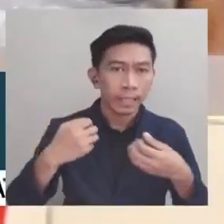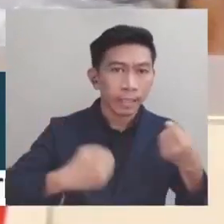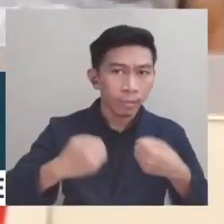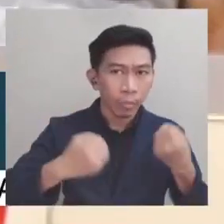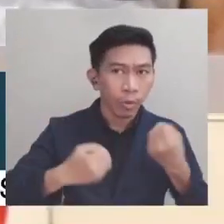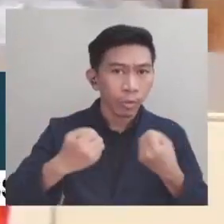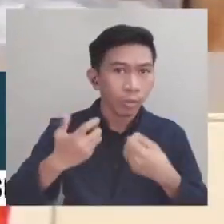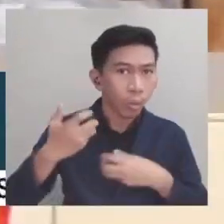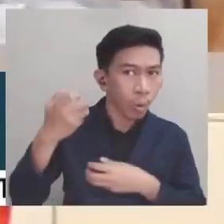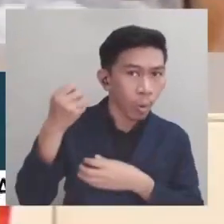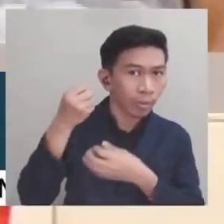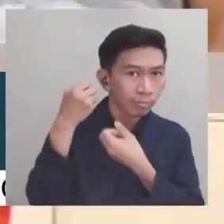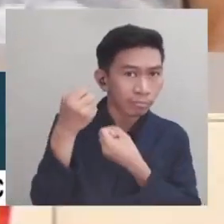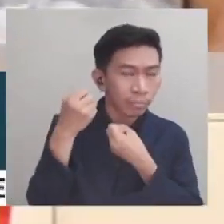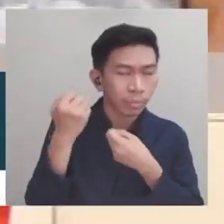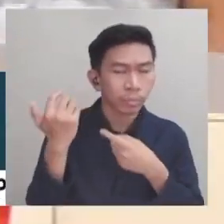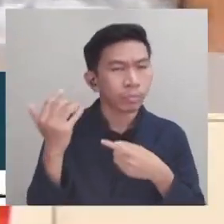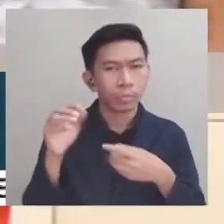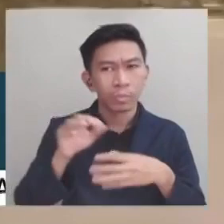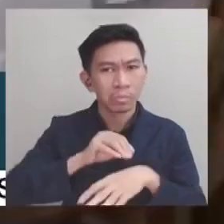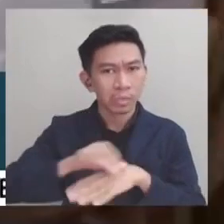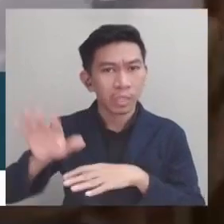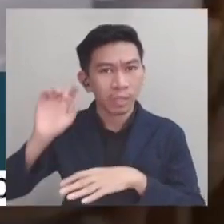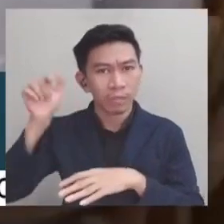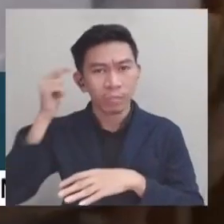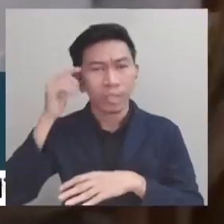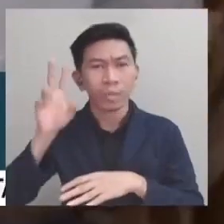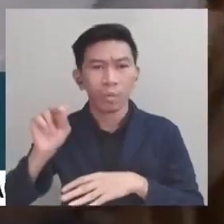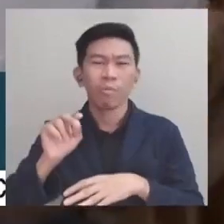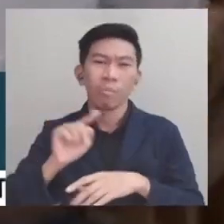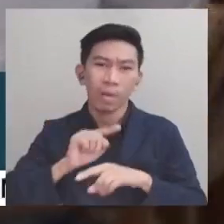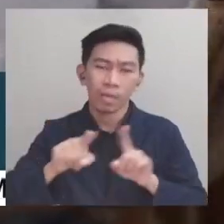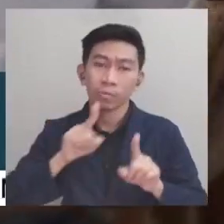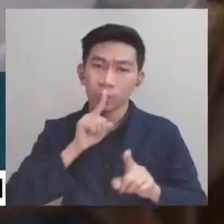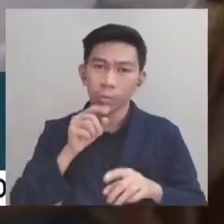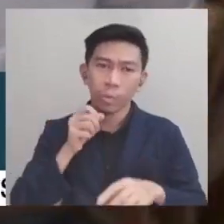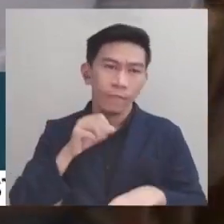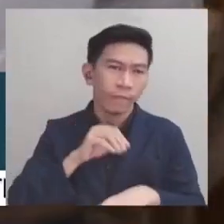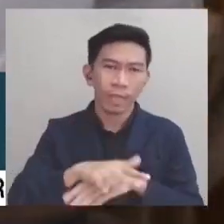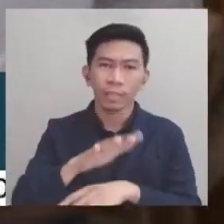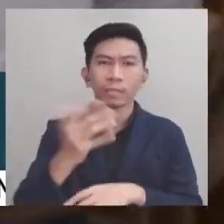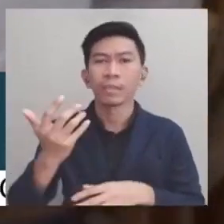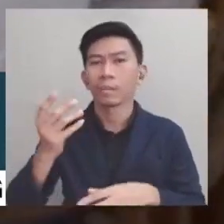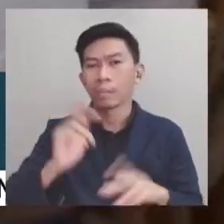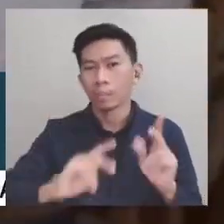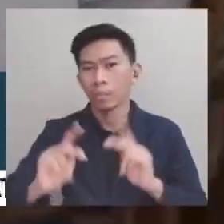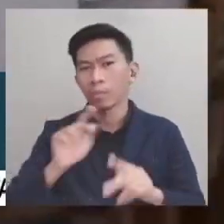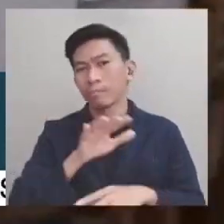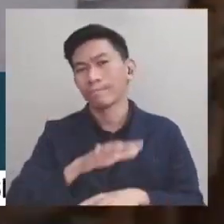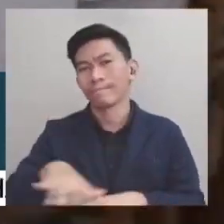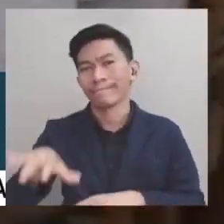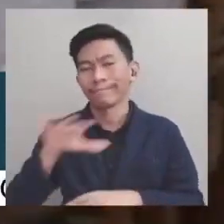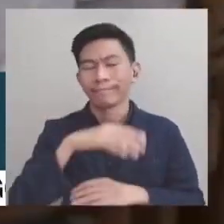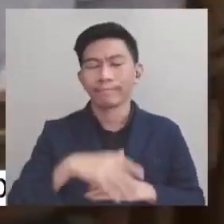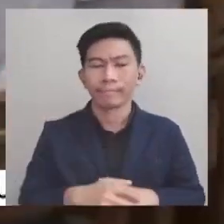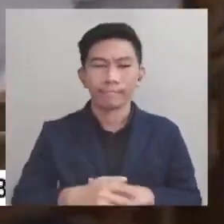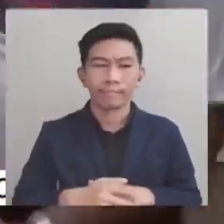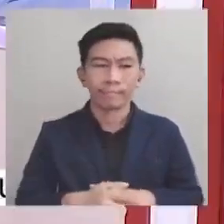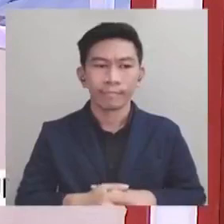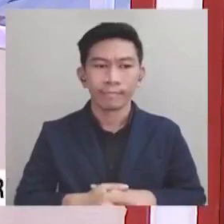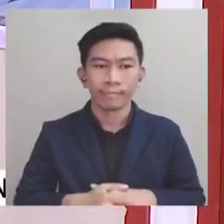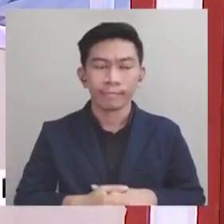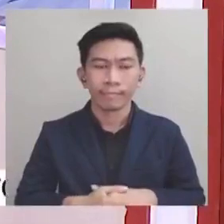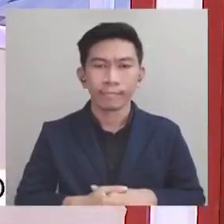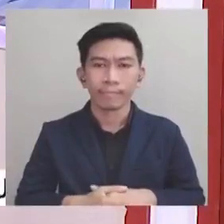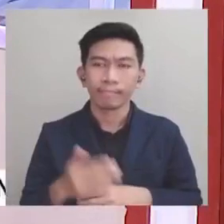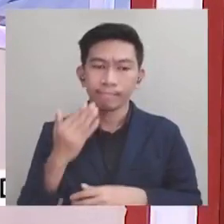government, but would greatly affect the commuters. Back to you, Carmina. Thanks a lot, Jackie Manabat. They're joining us on the line.